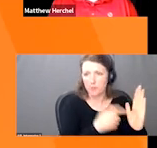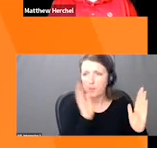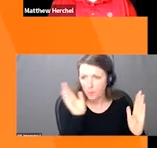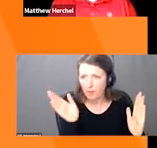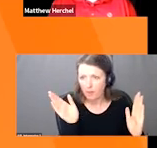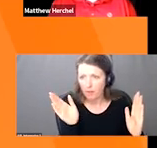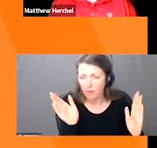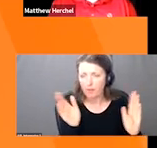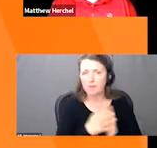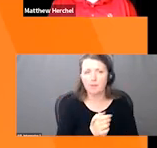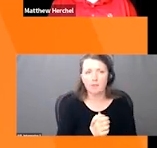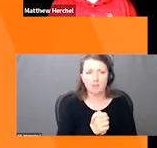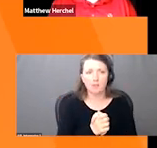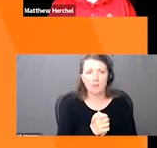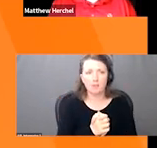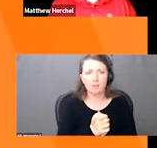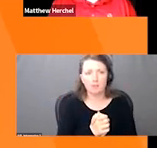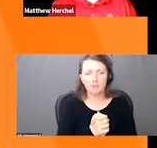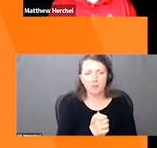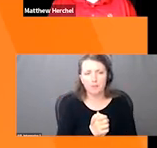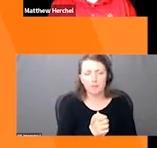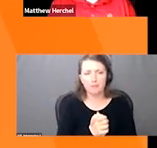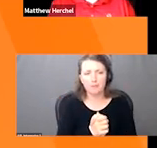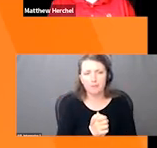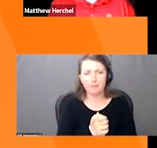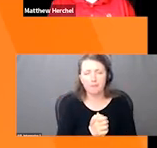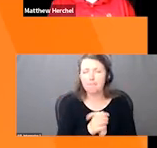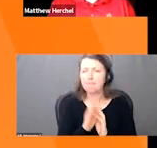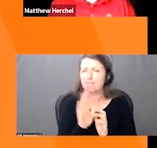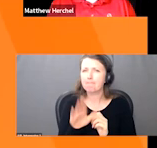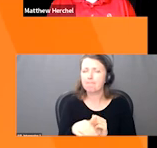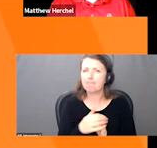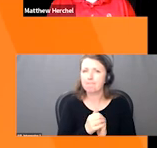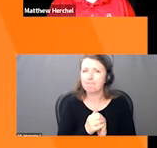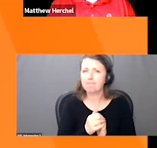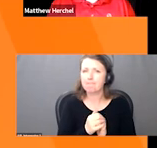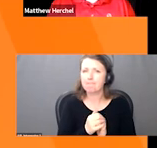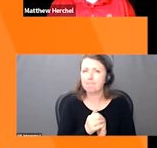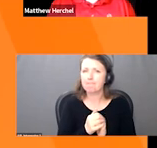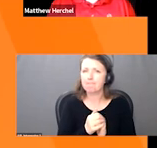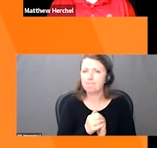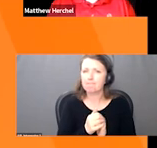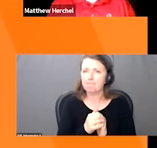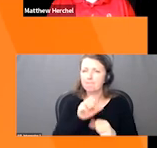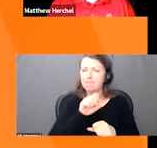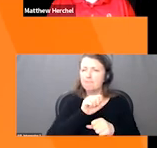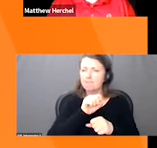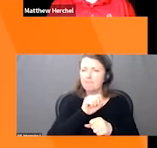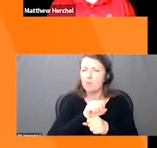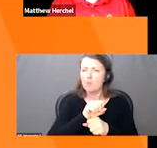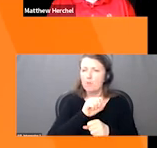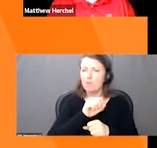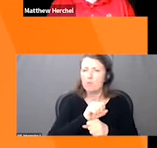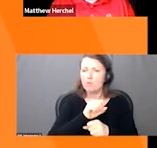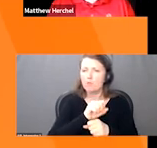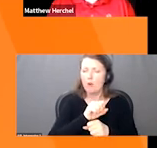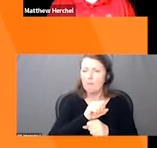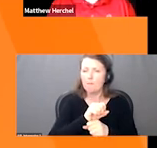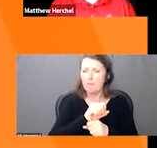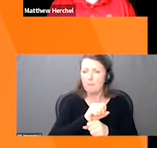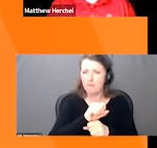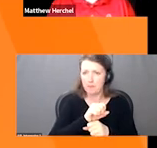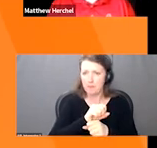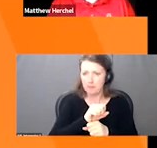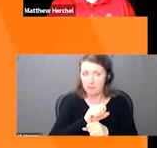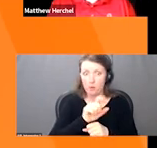here a little bit. Who knows the occupation of one of your desired